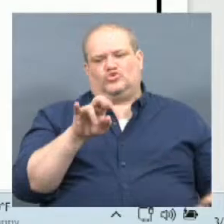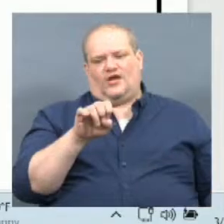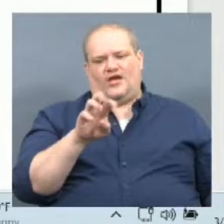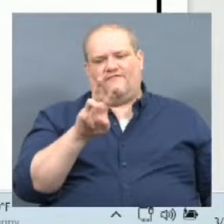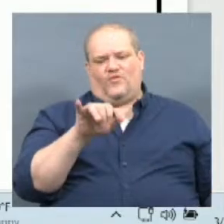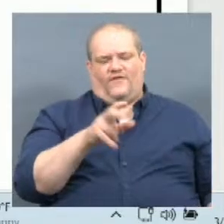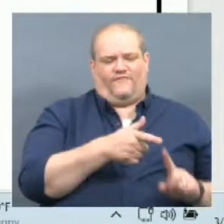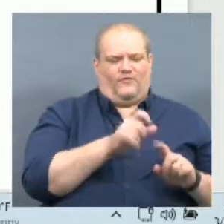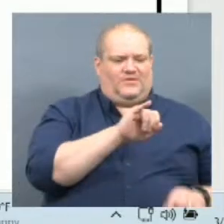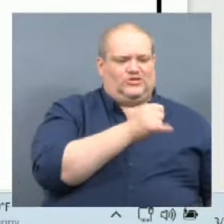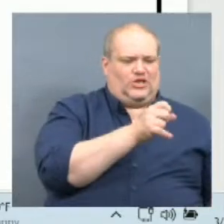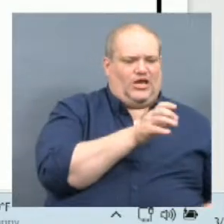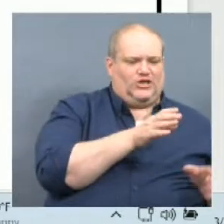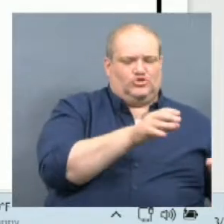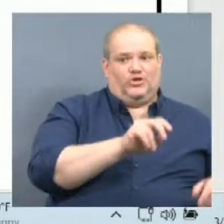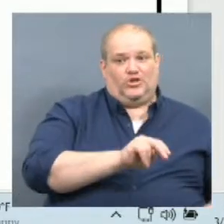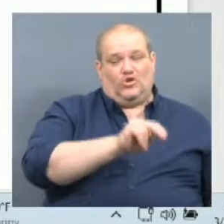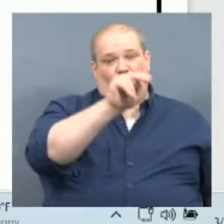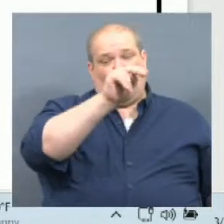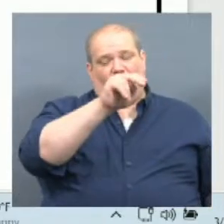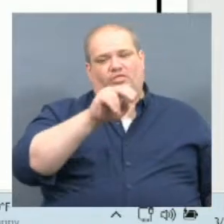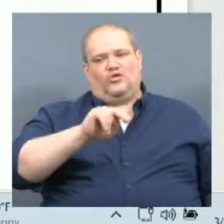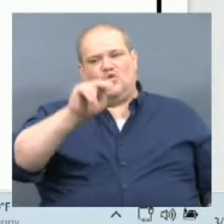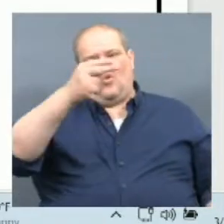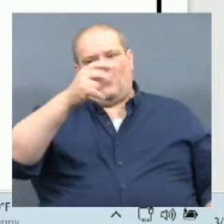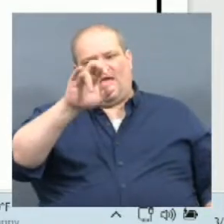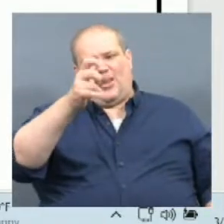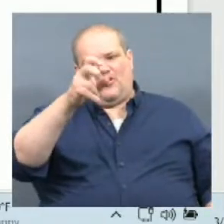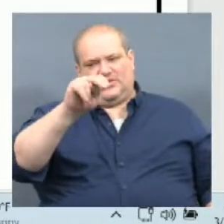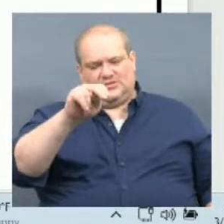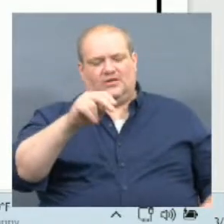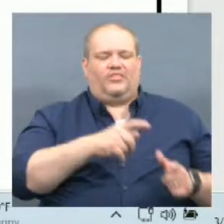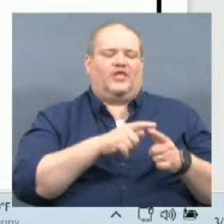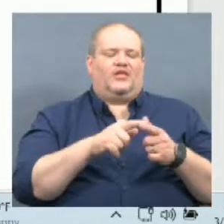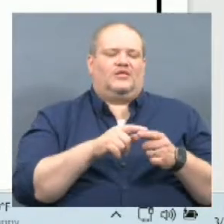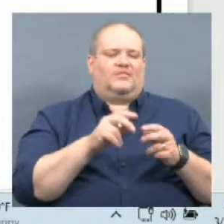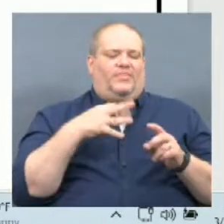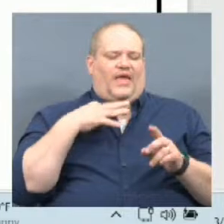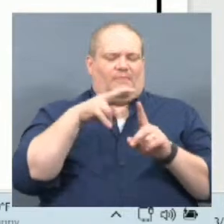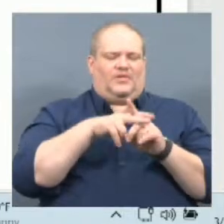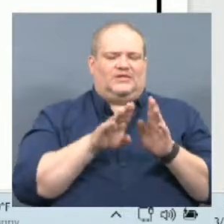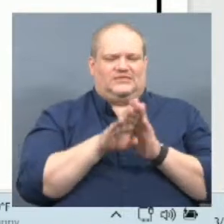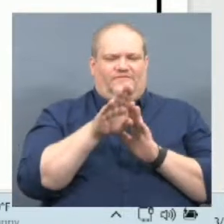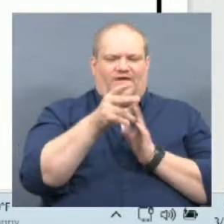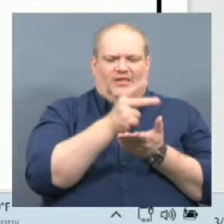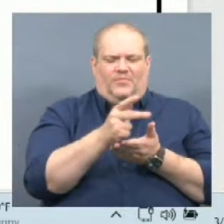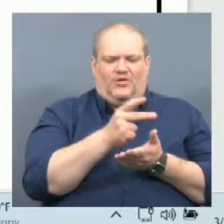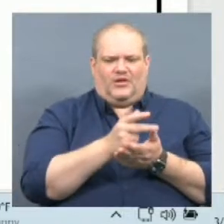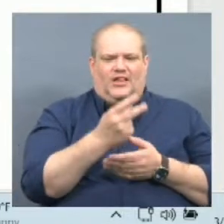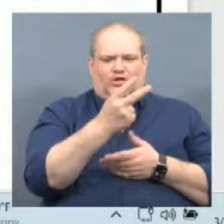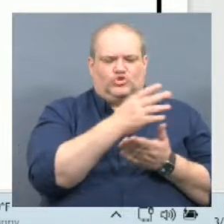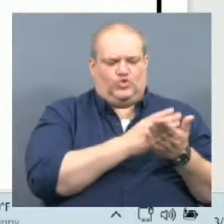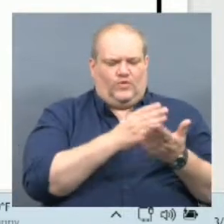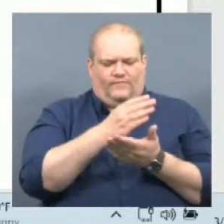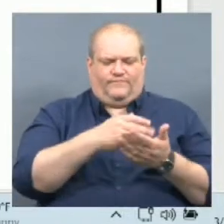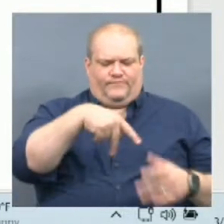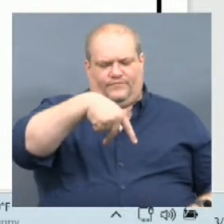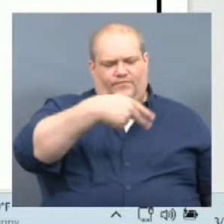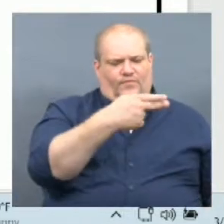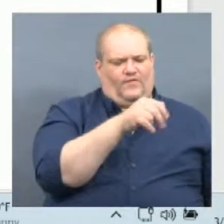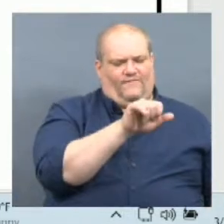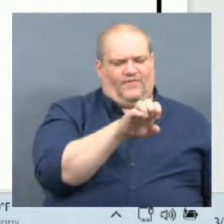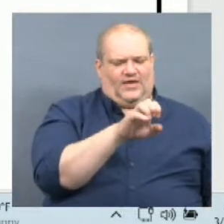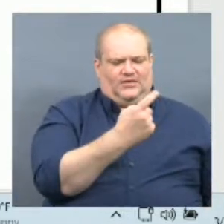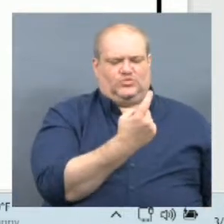the north and a 30-foot wide driveway extending from North Harrison Street. The applicant proposes to develop the parking lot in 2 phases. Phase 1